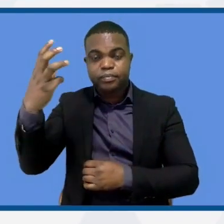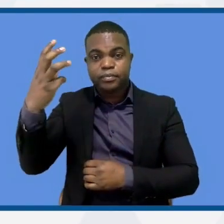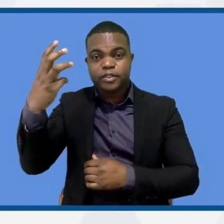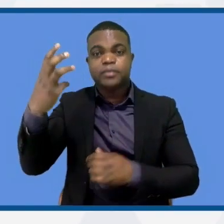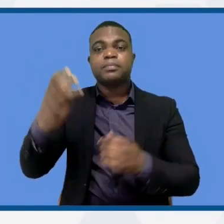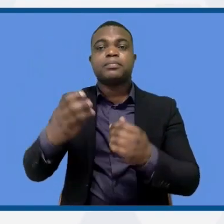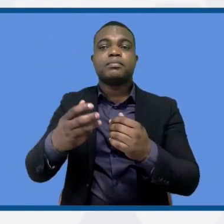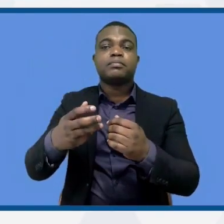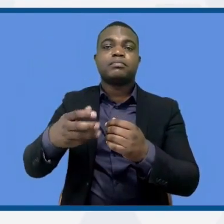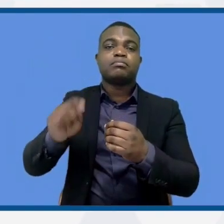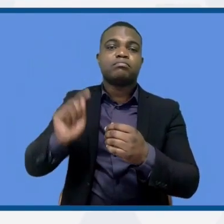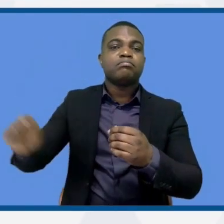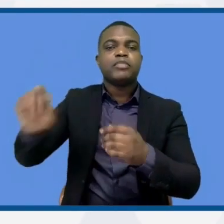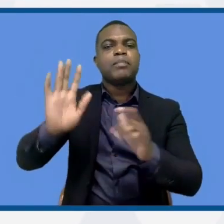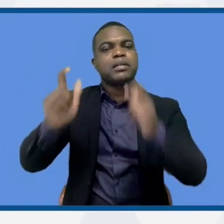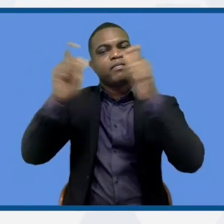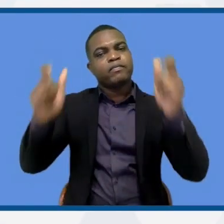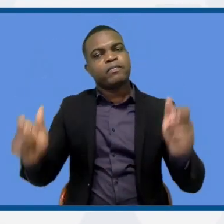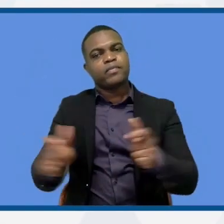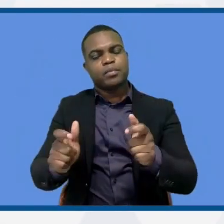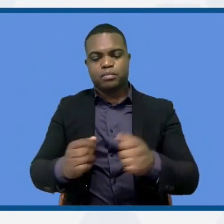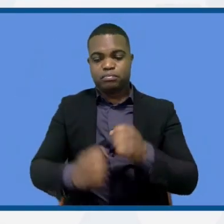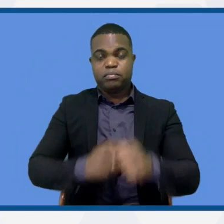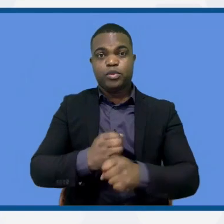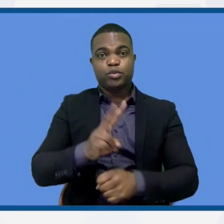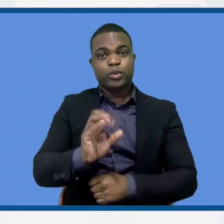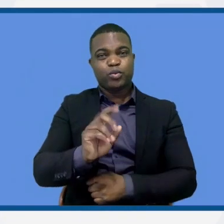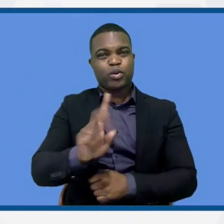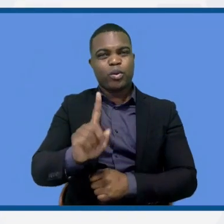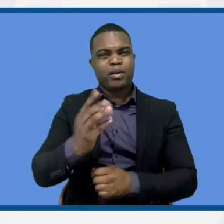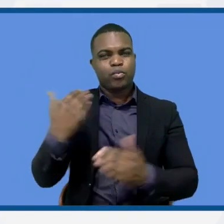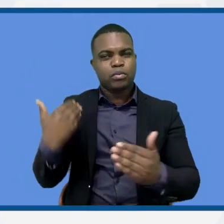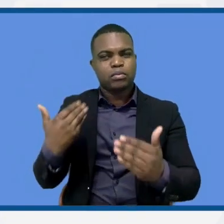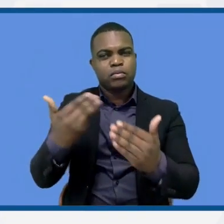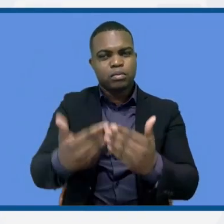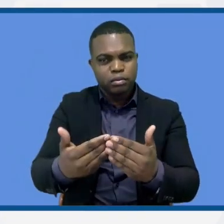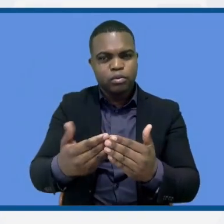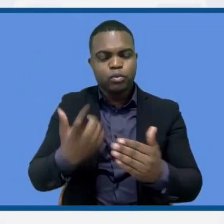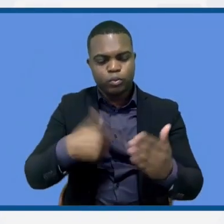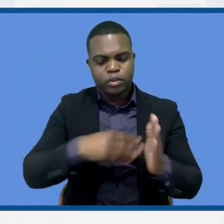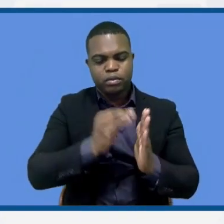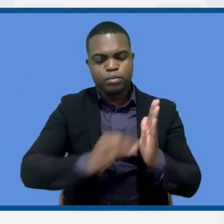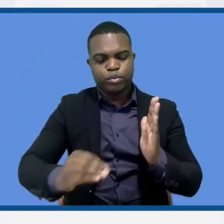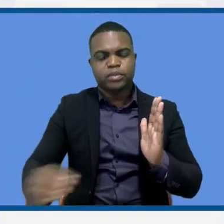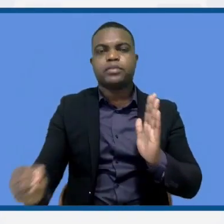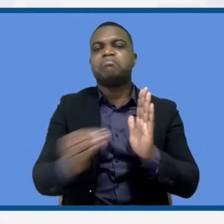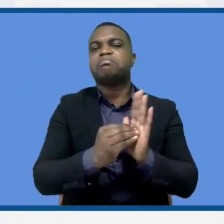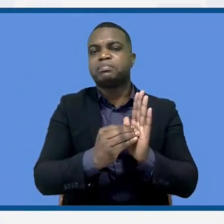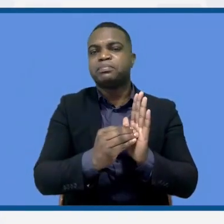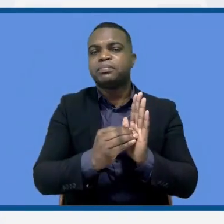with UNOPS and the University of Oxford. And so we now know